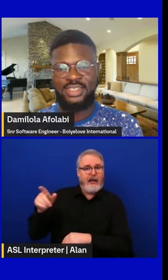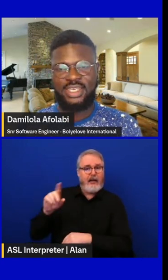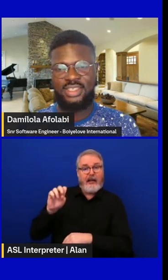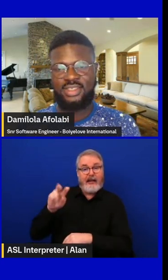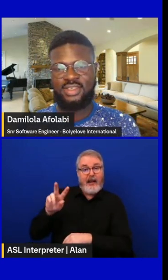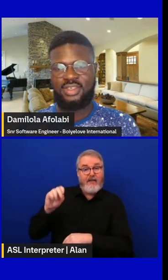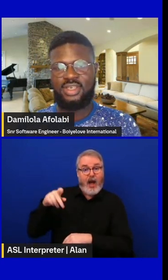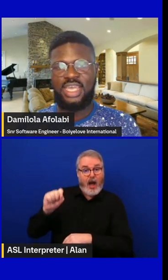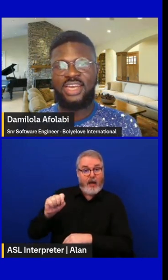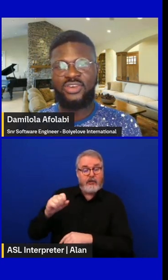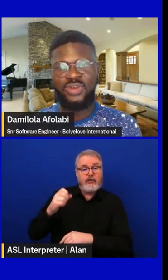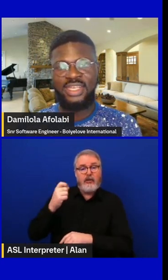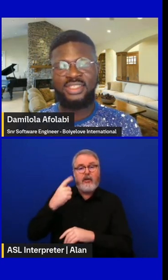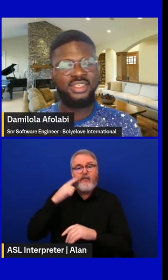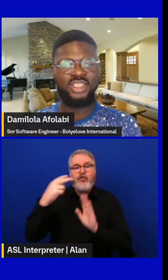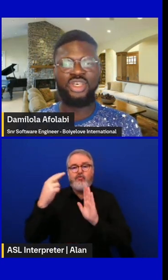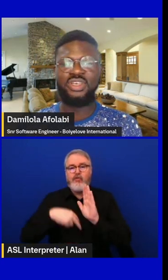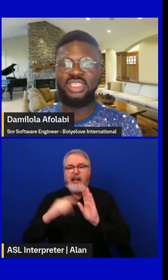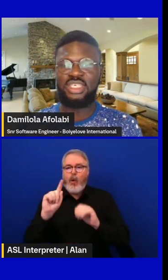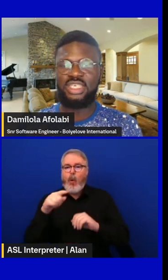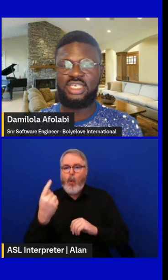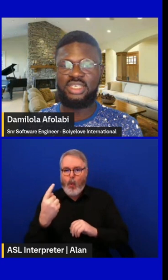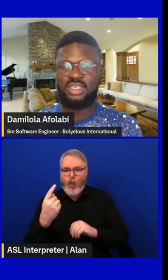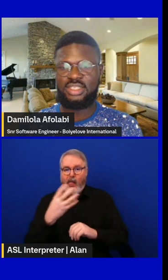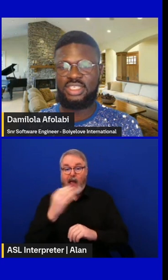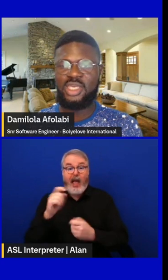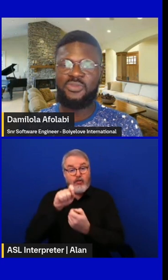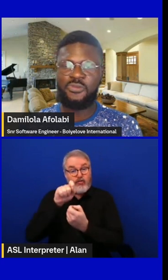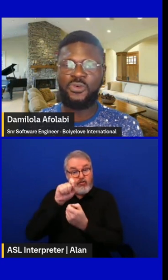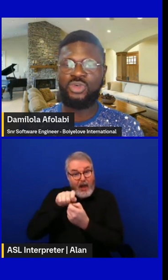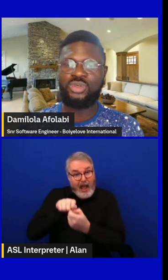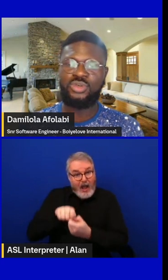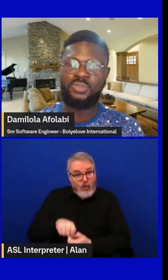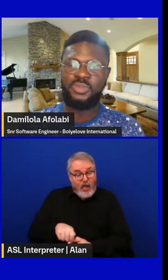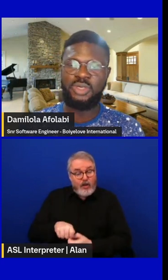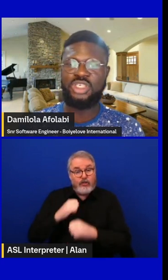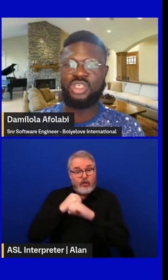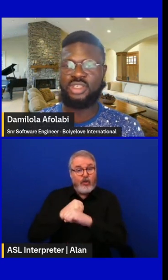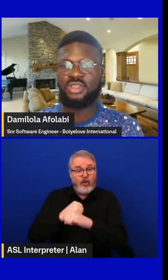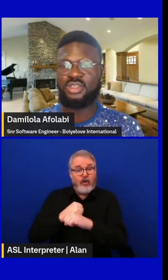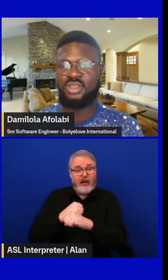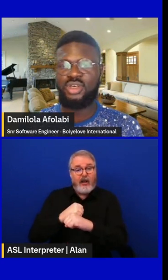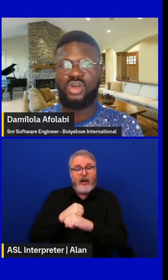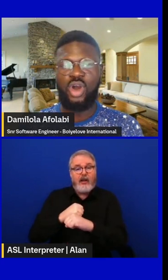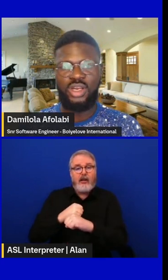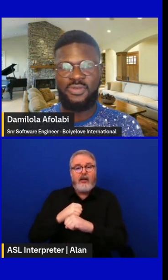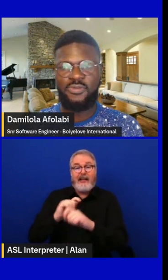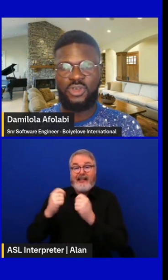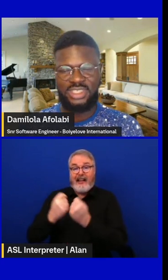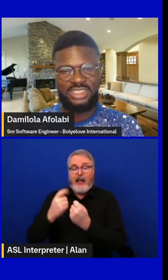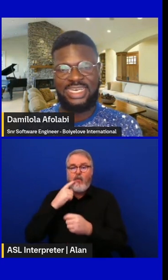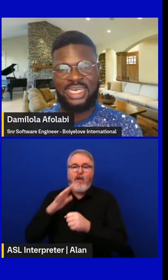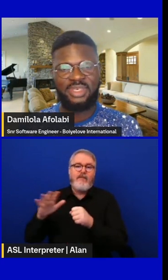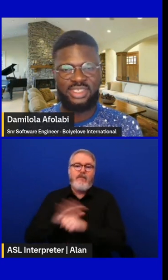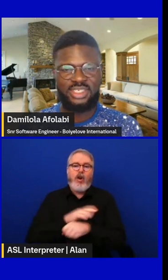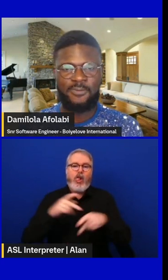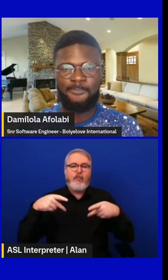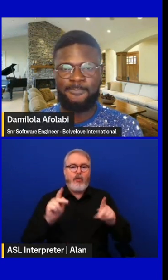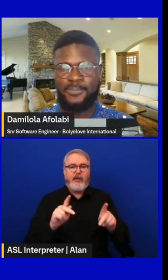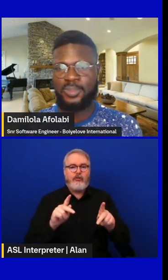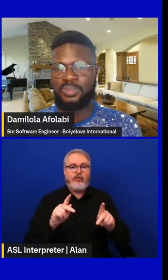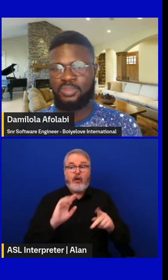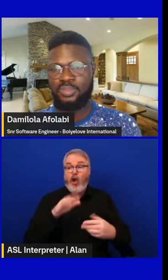read-only access and grant security team full permissions, all enforced